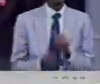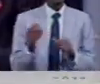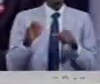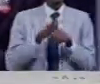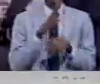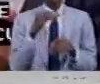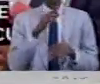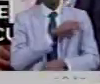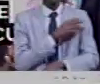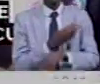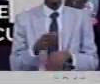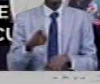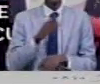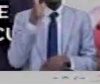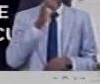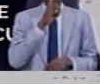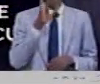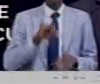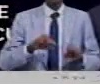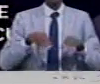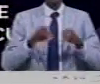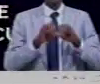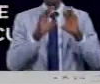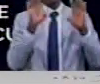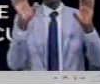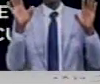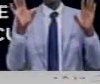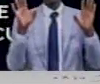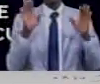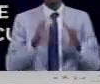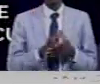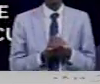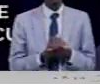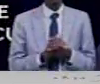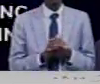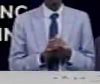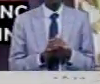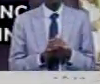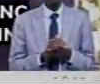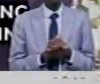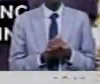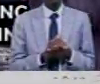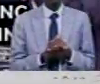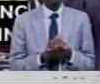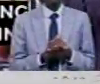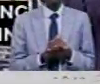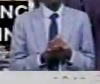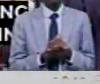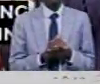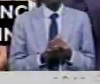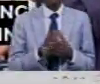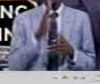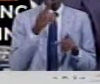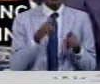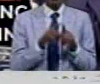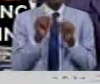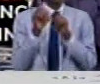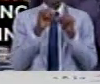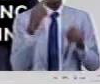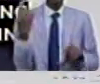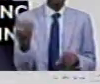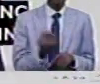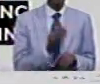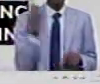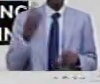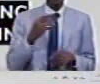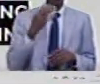Be like a star, always inquisitive, everywhere they are, known as executive. People think being a star is nothing,